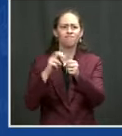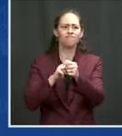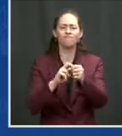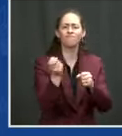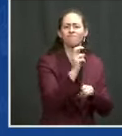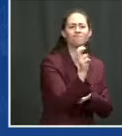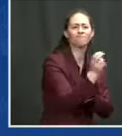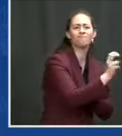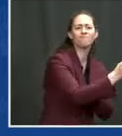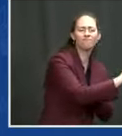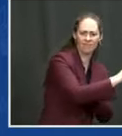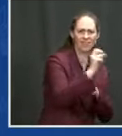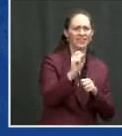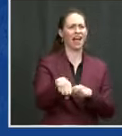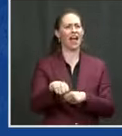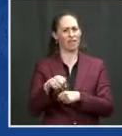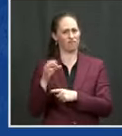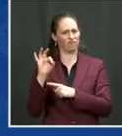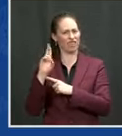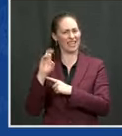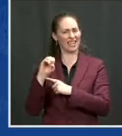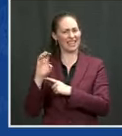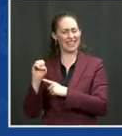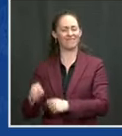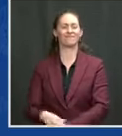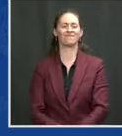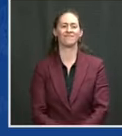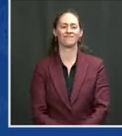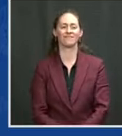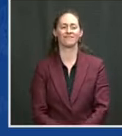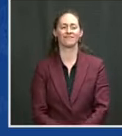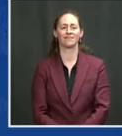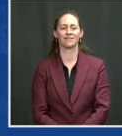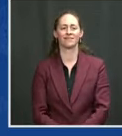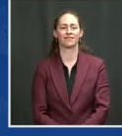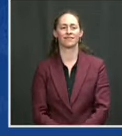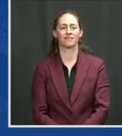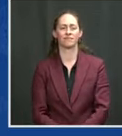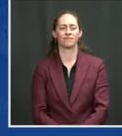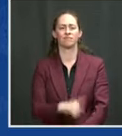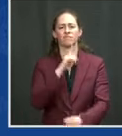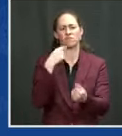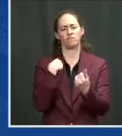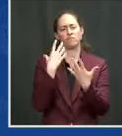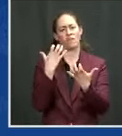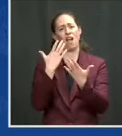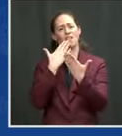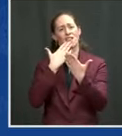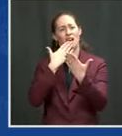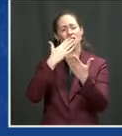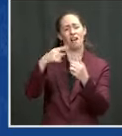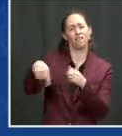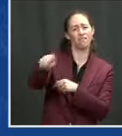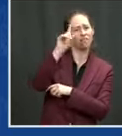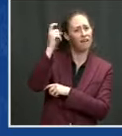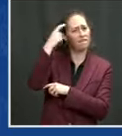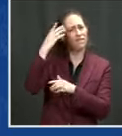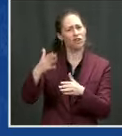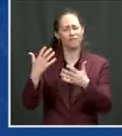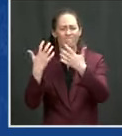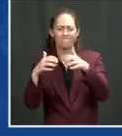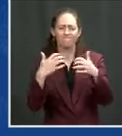want to thank the governors here for making it easy as possible for students to get vaccinated. And finally, I'm announcing today that